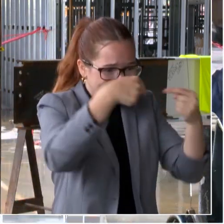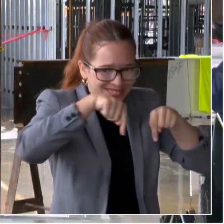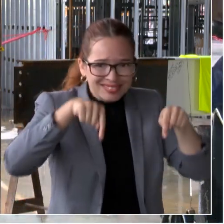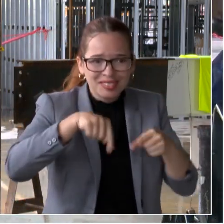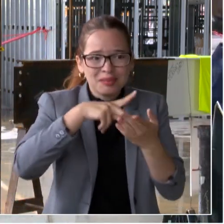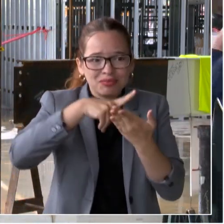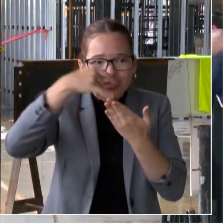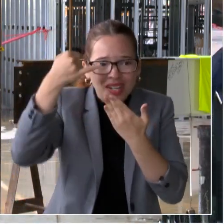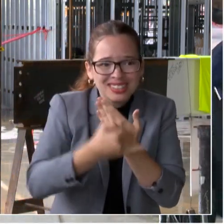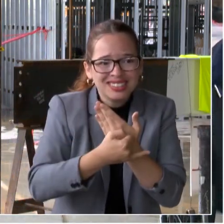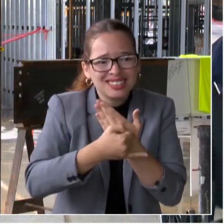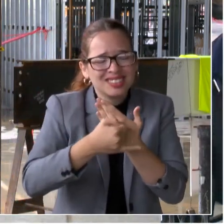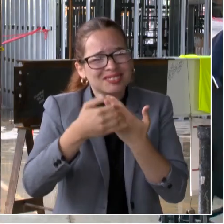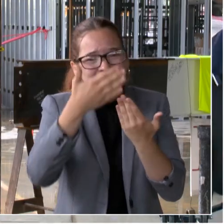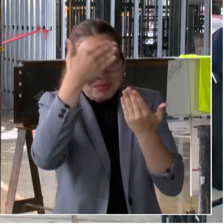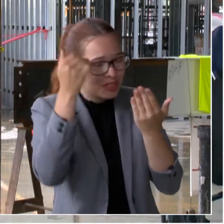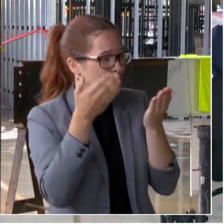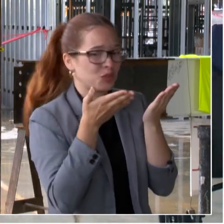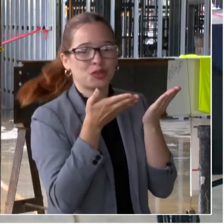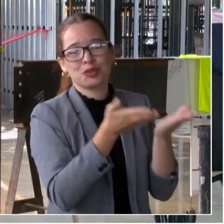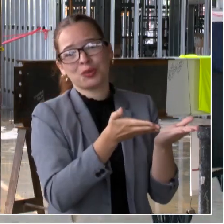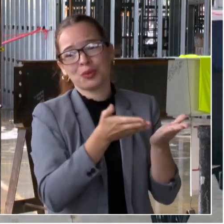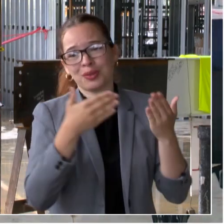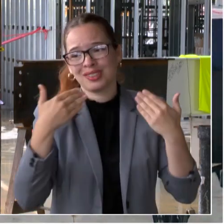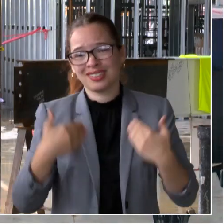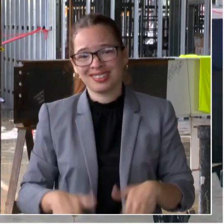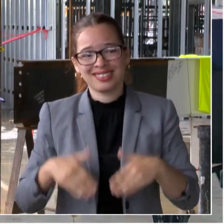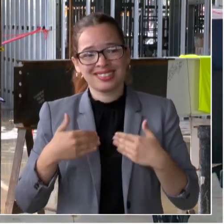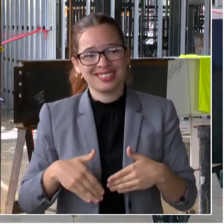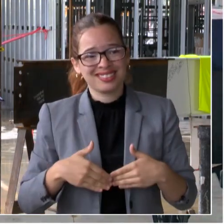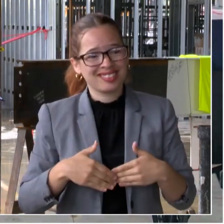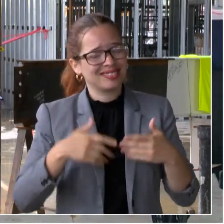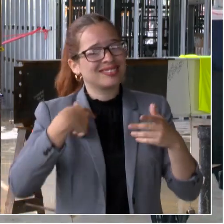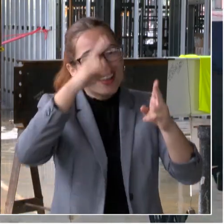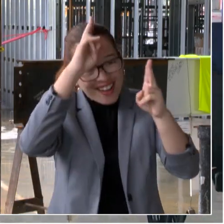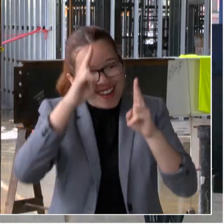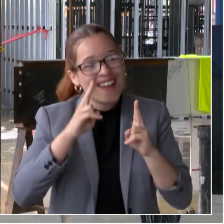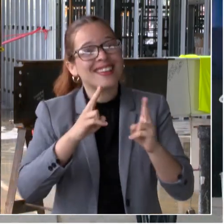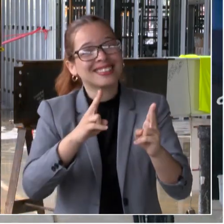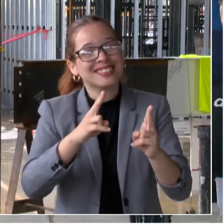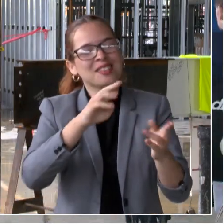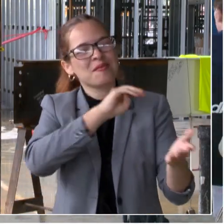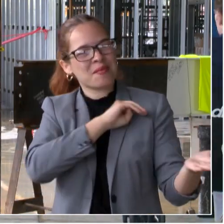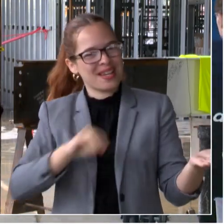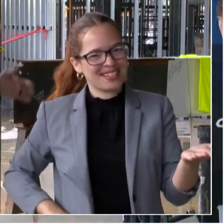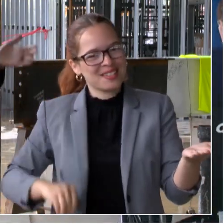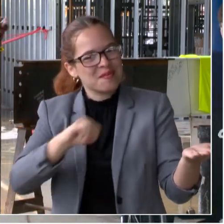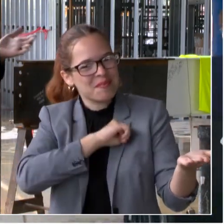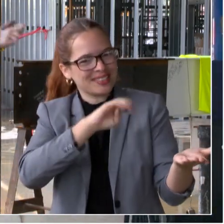Guests, it is my honor to introduce our mayor, Mayor Muriel Bowser. Thank